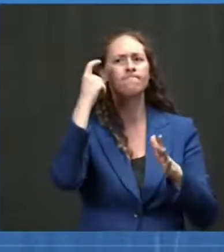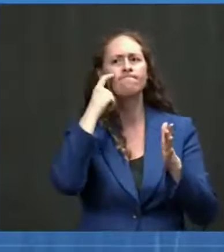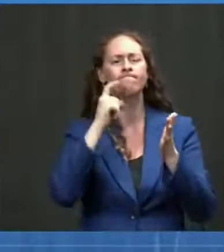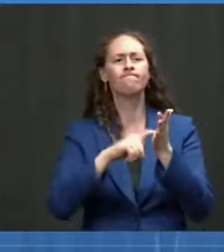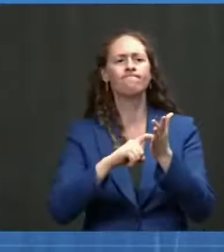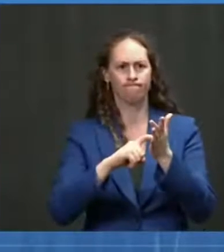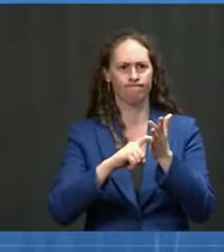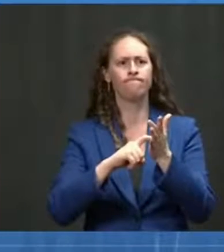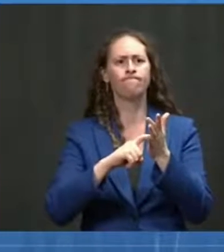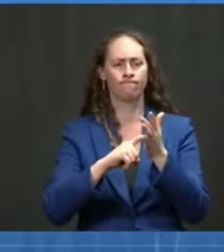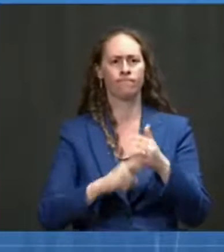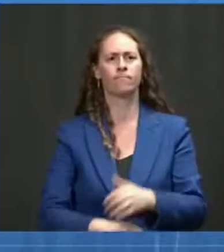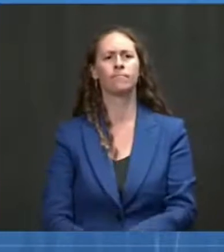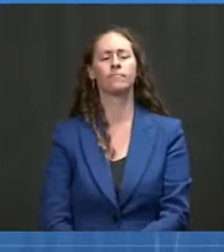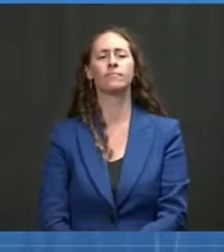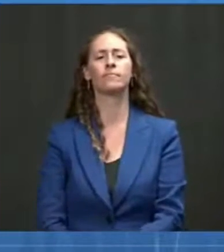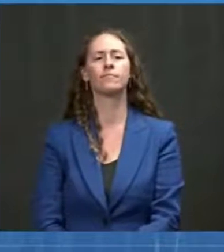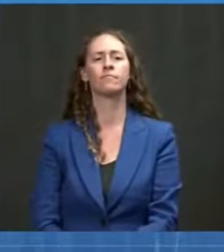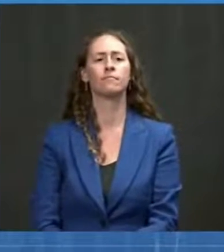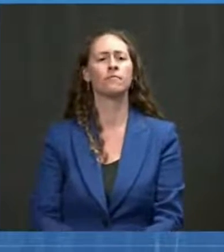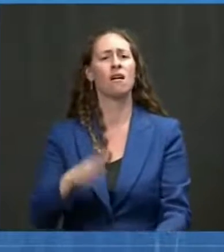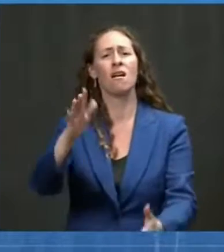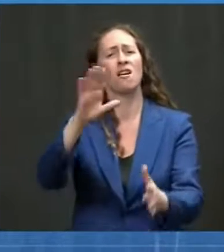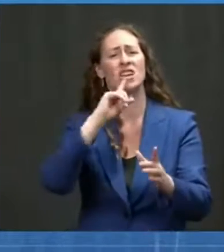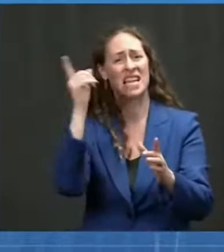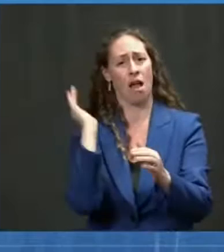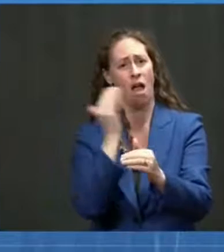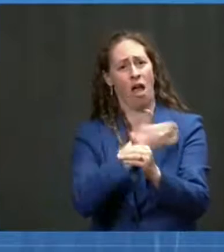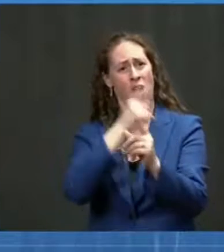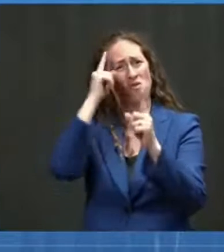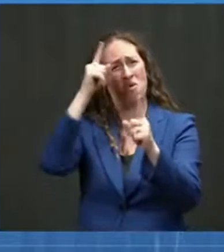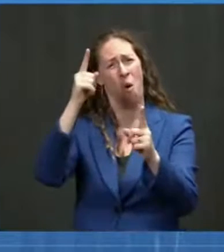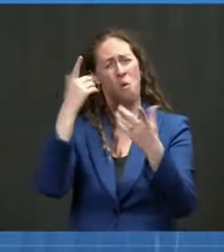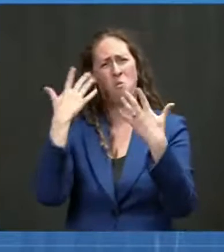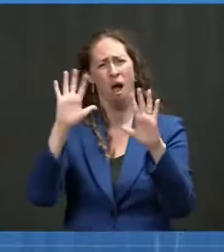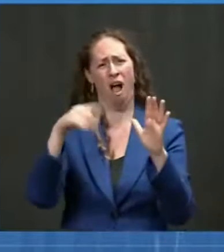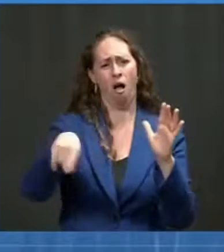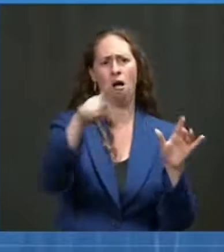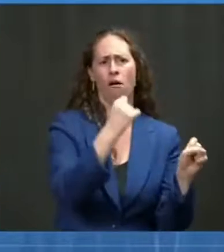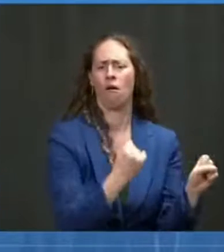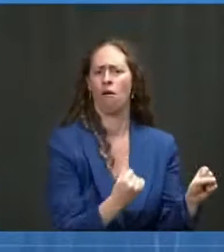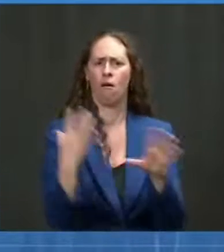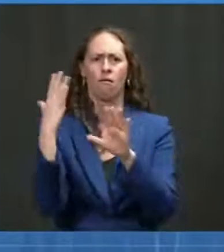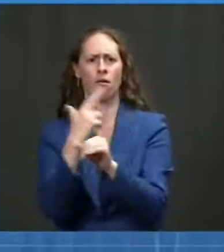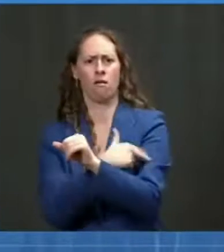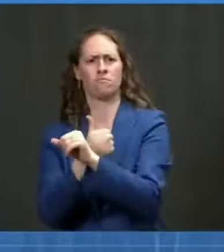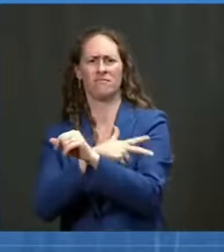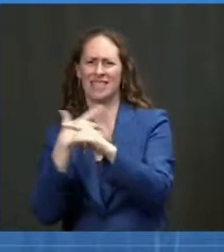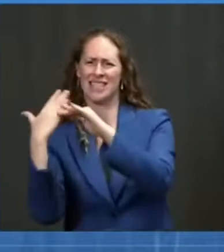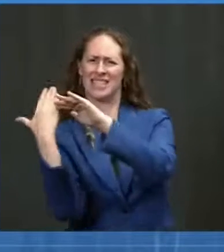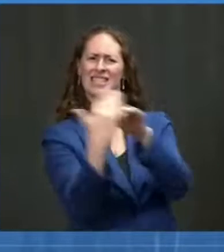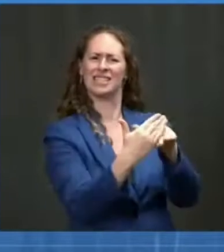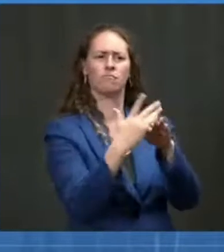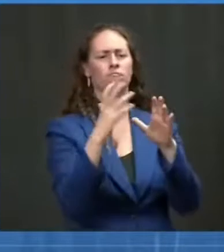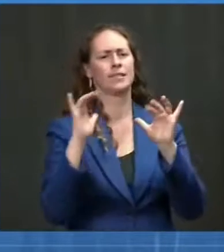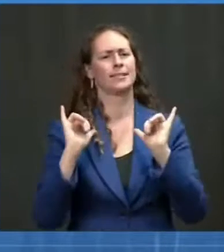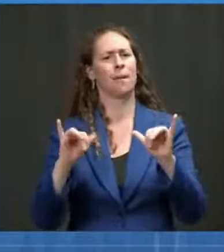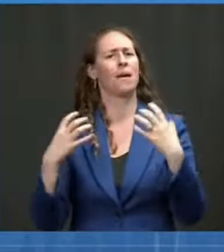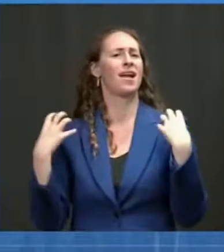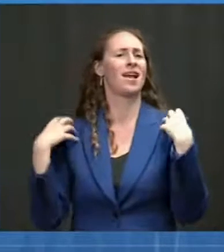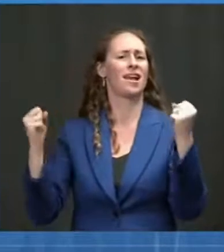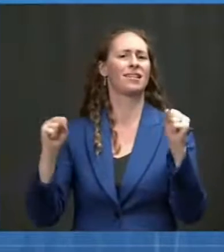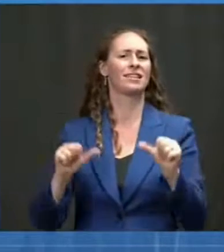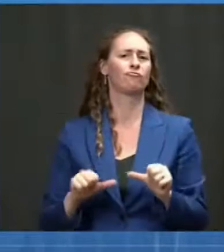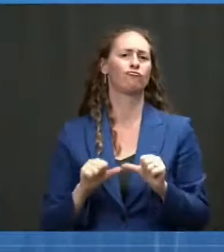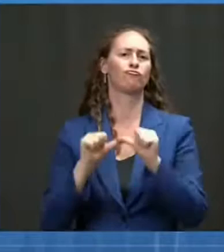keep us out of the hospital and to save our life. It's to prevent against hospitalizations and death. And fortunately, we are seeing that still holding at